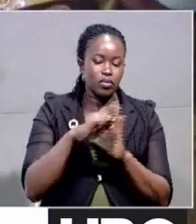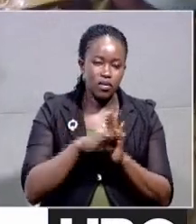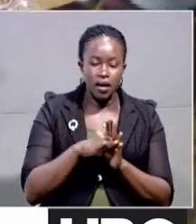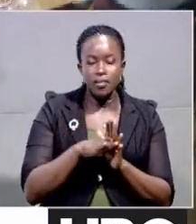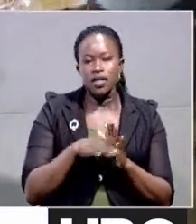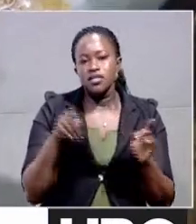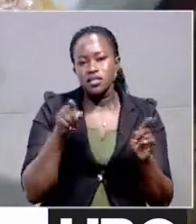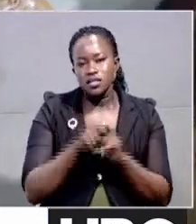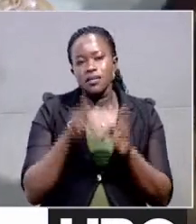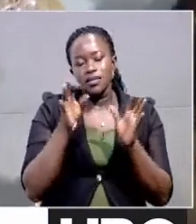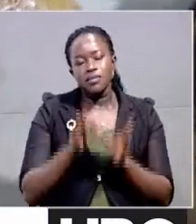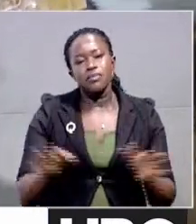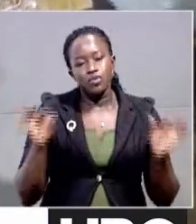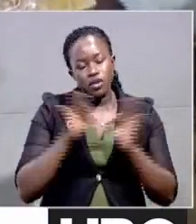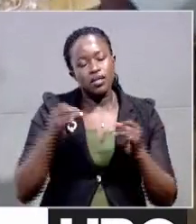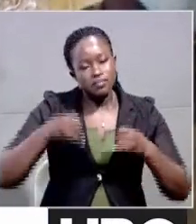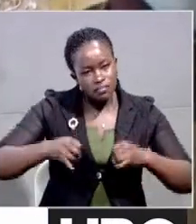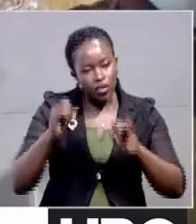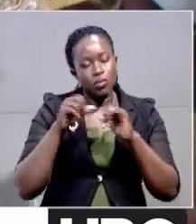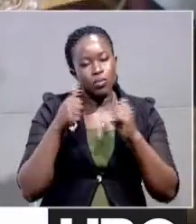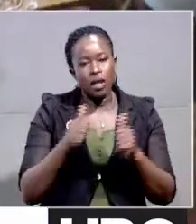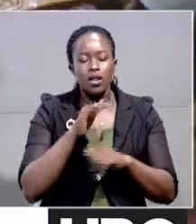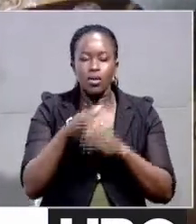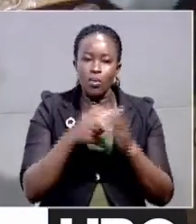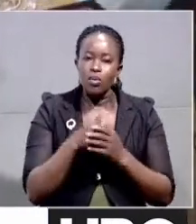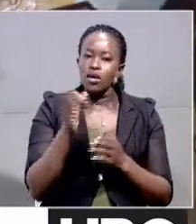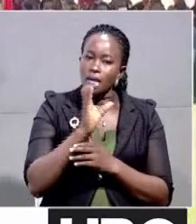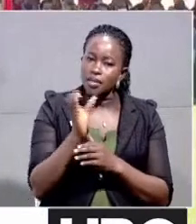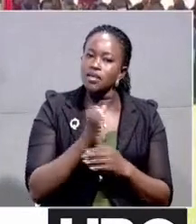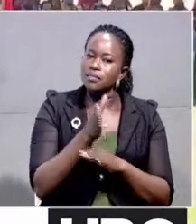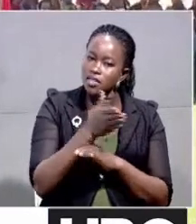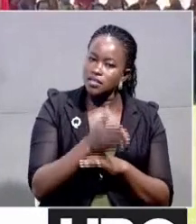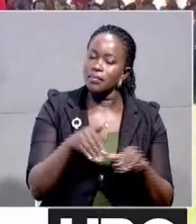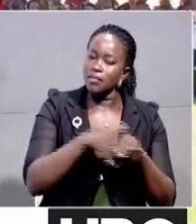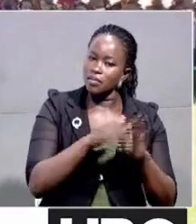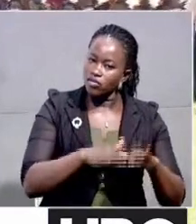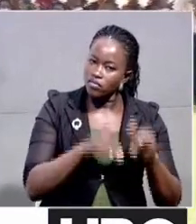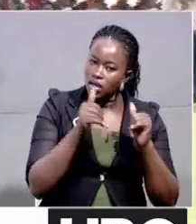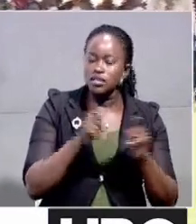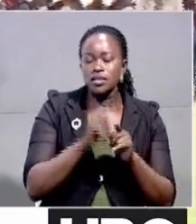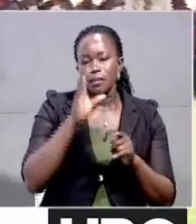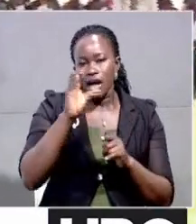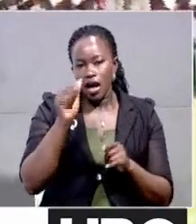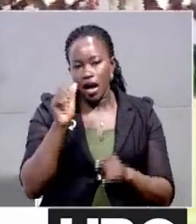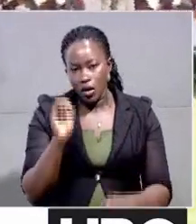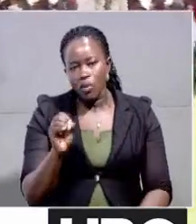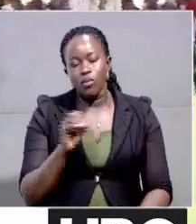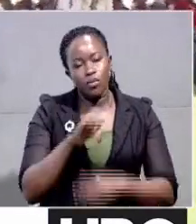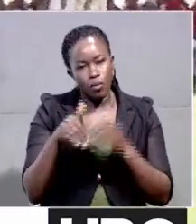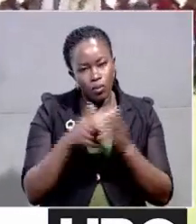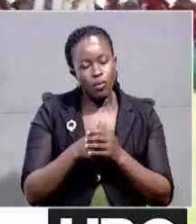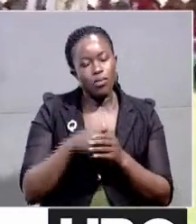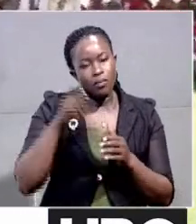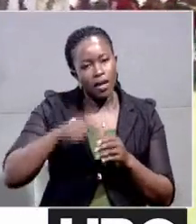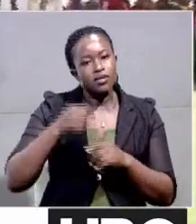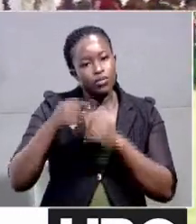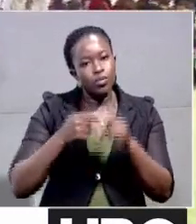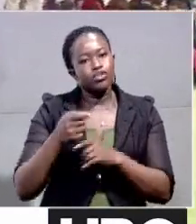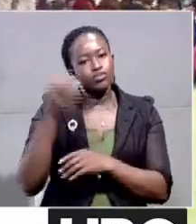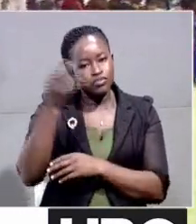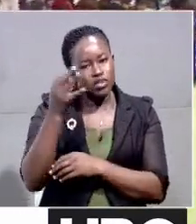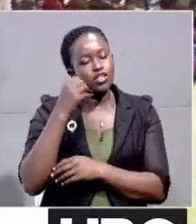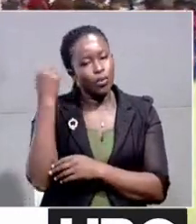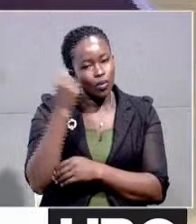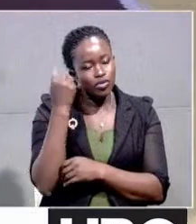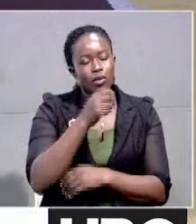be implemented to the letter, with all cabinet ministers, MPs and chief administrative officers preaching the PDM gospel in their